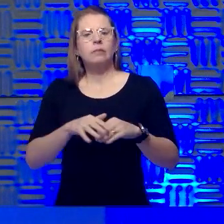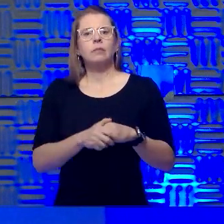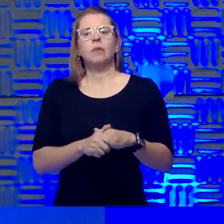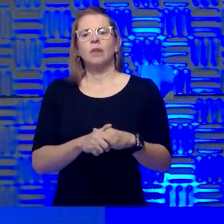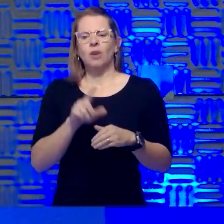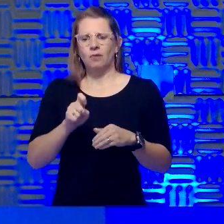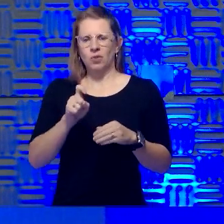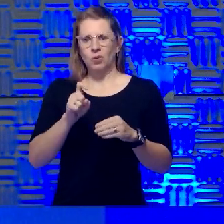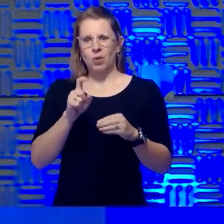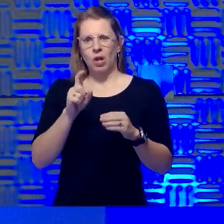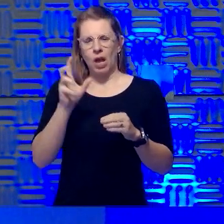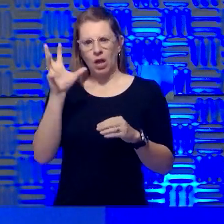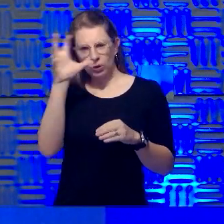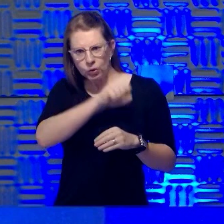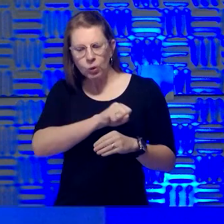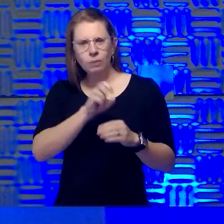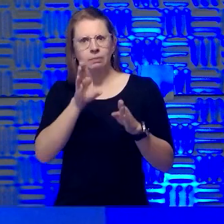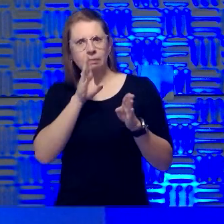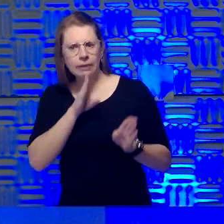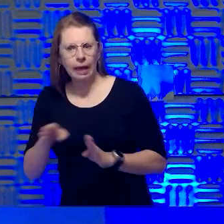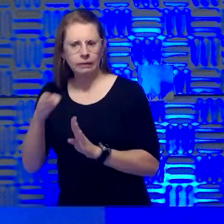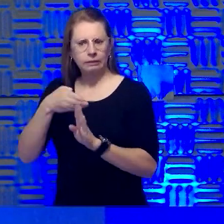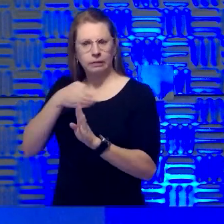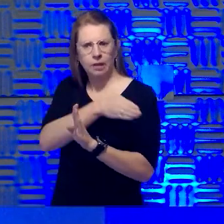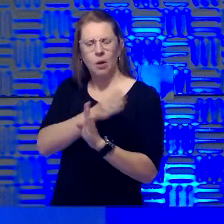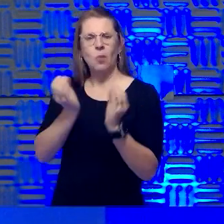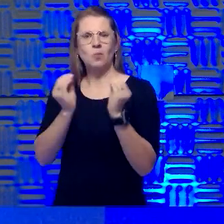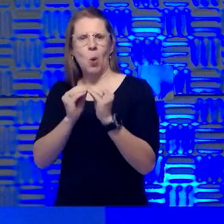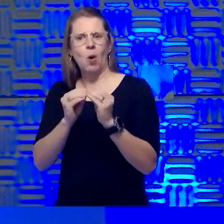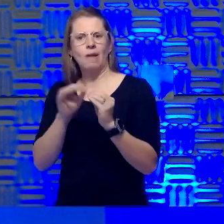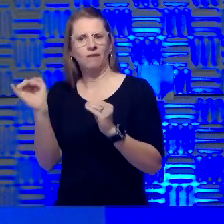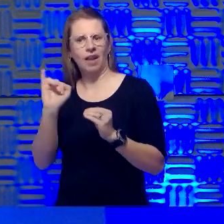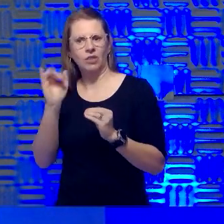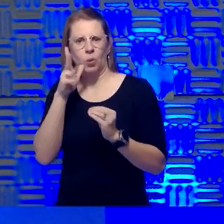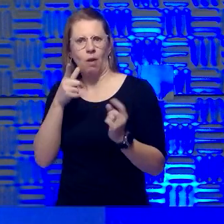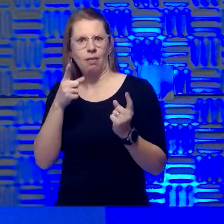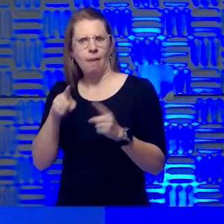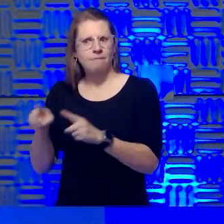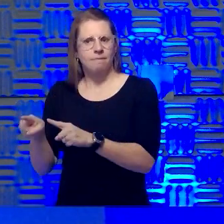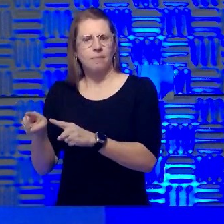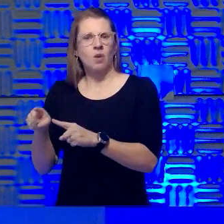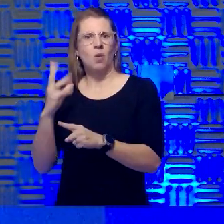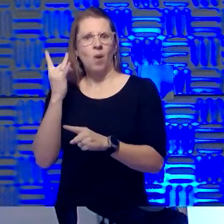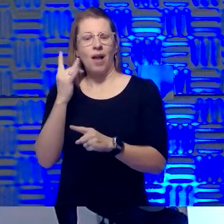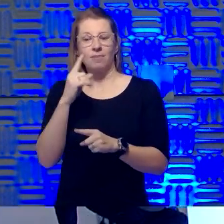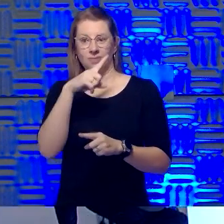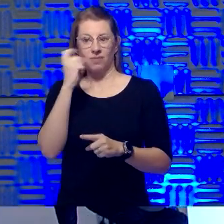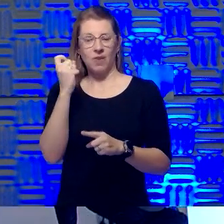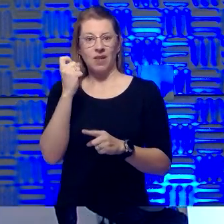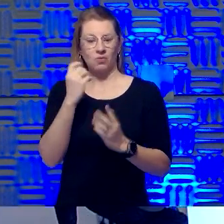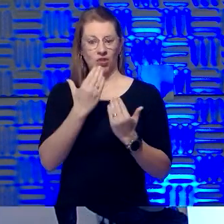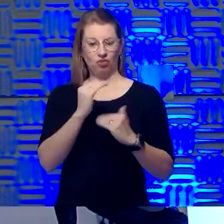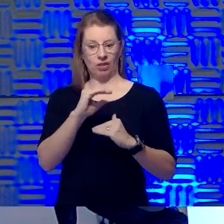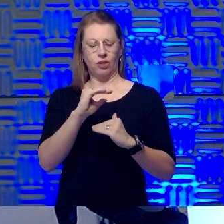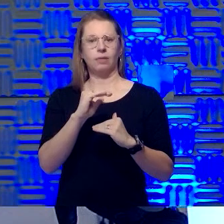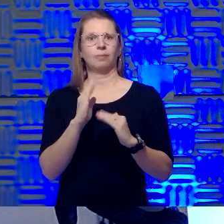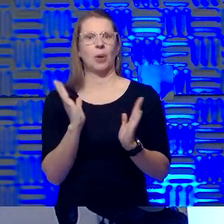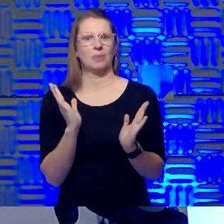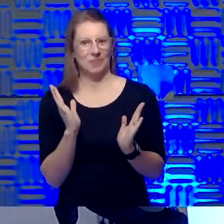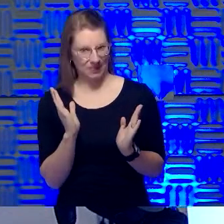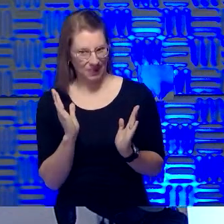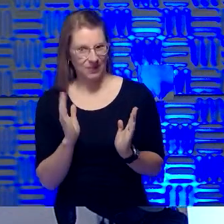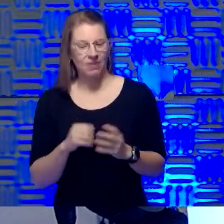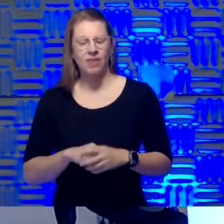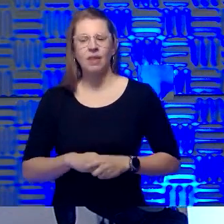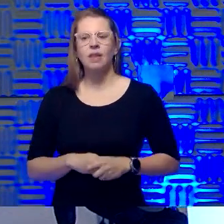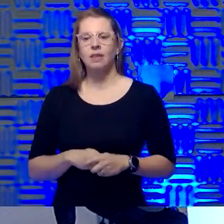and plan that there will be more infections as more restrictions are lessening. Yeah, I think that's really right. And I